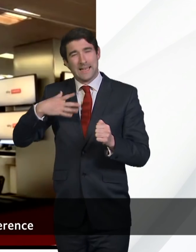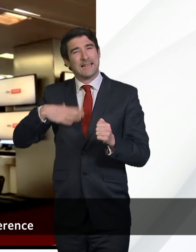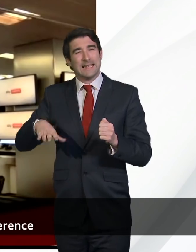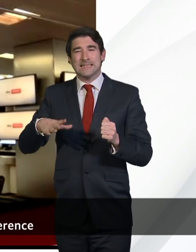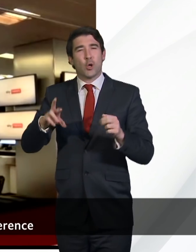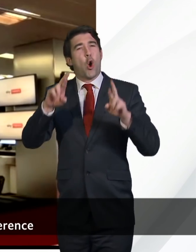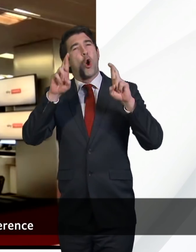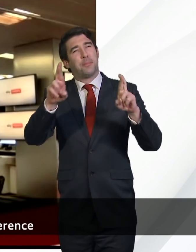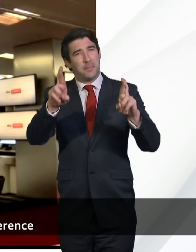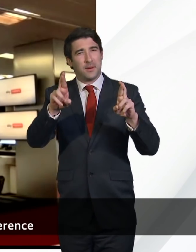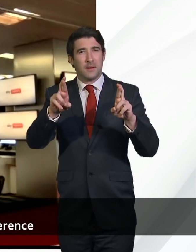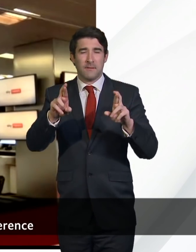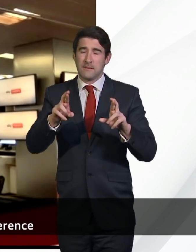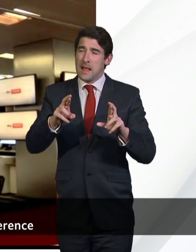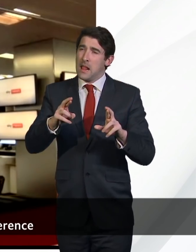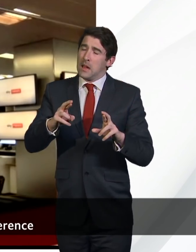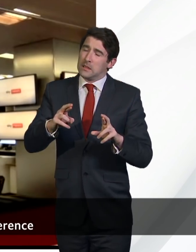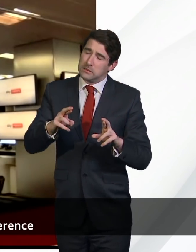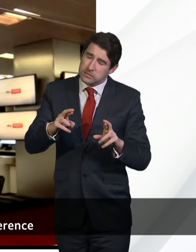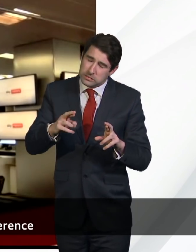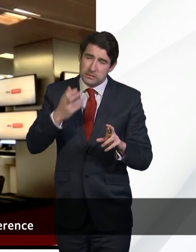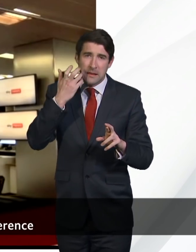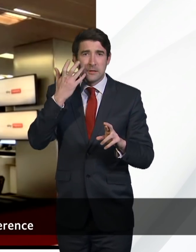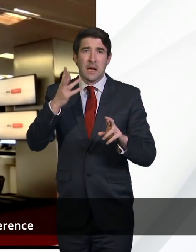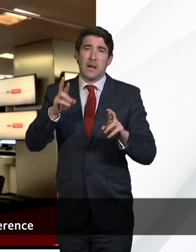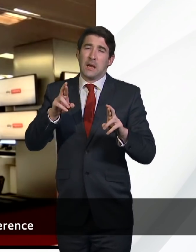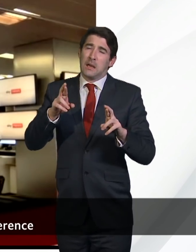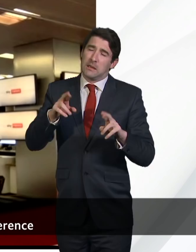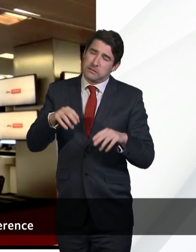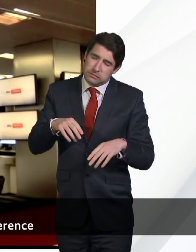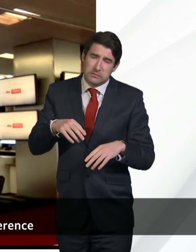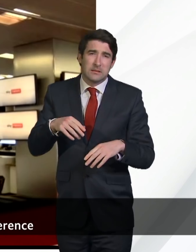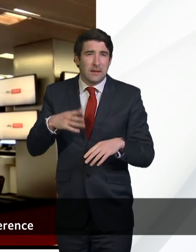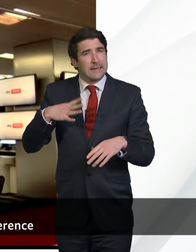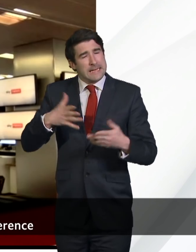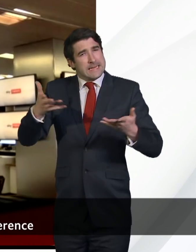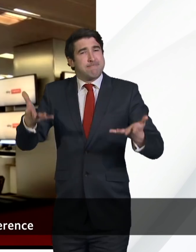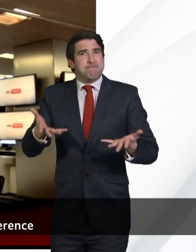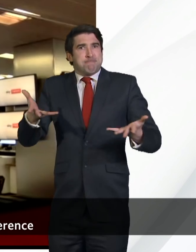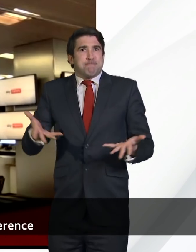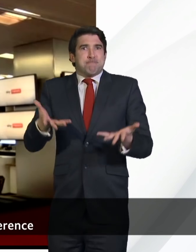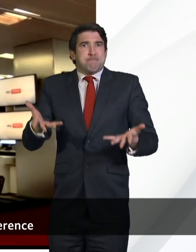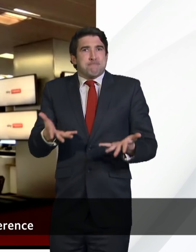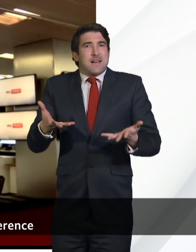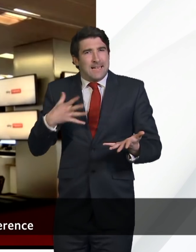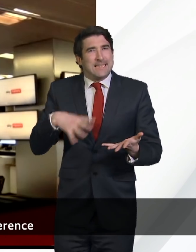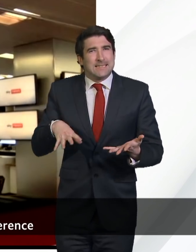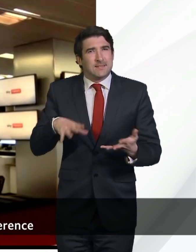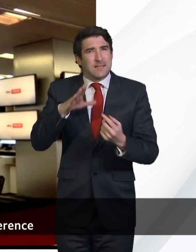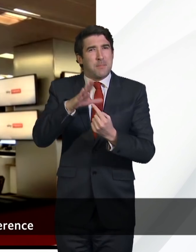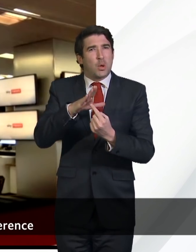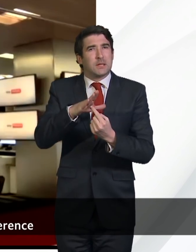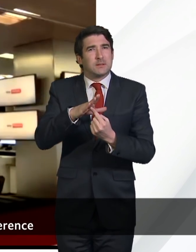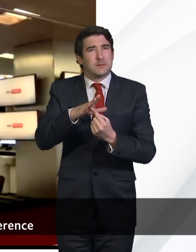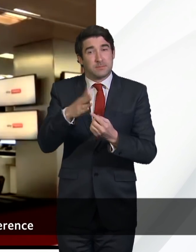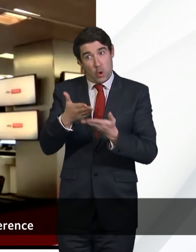government set out in public the principles that will guide you when you do finally come to lifting this lockdown? Angela Merkel, the